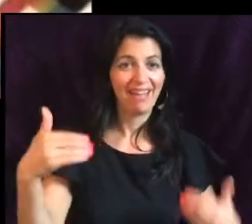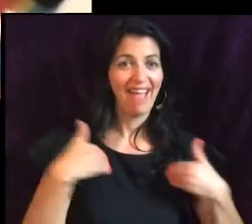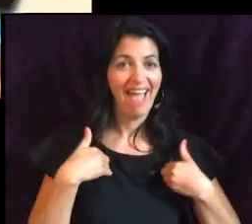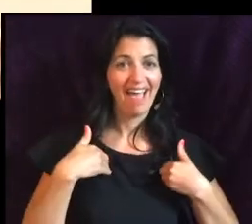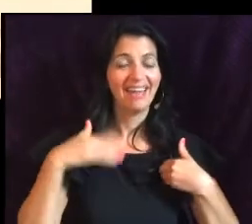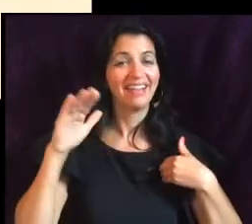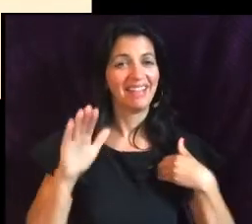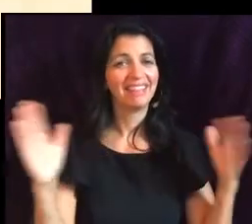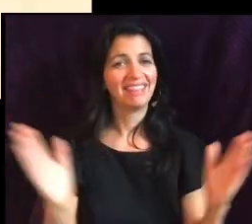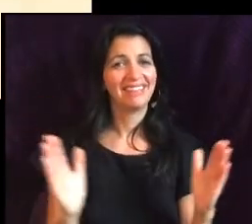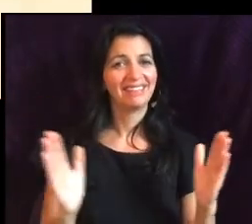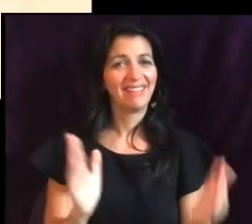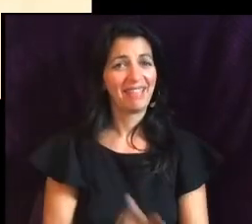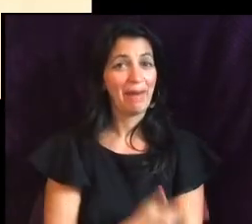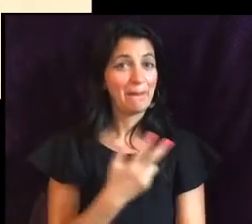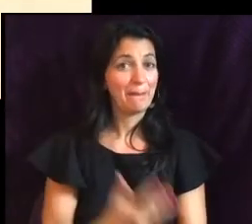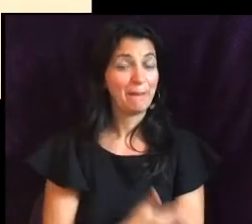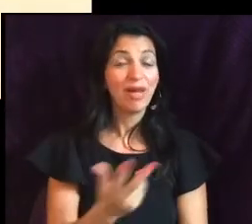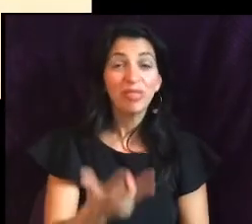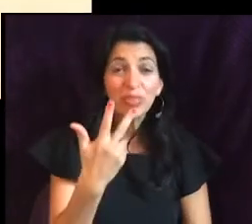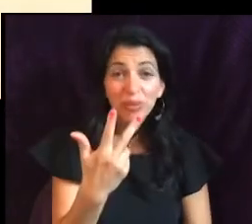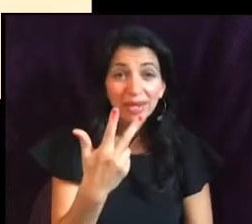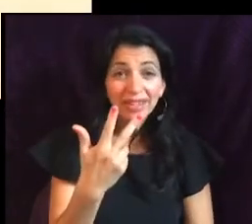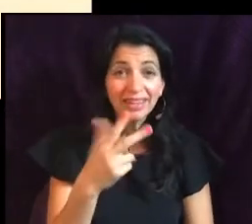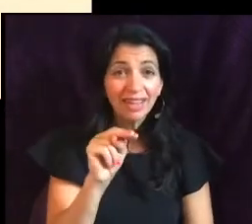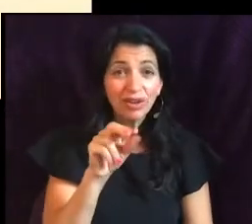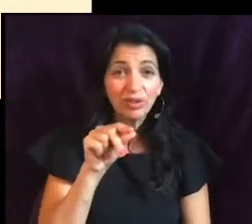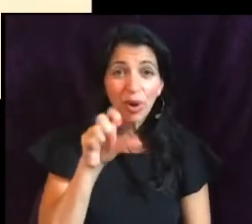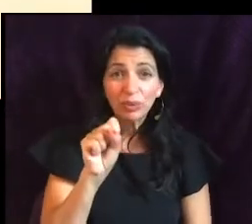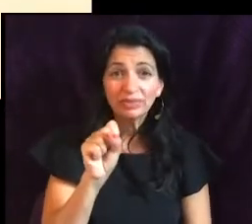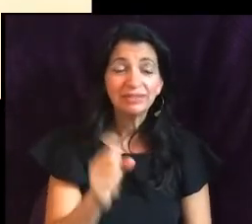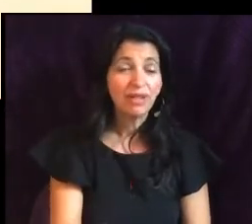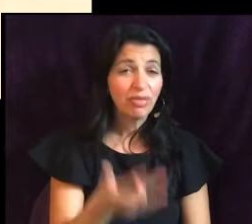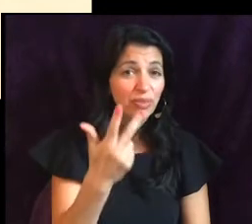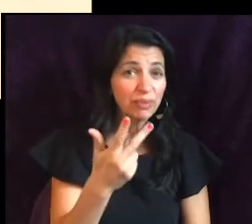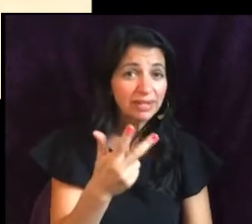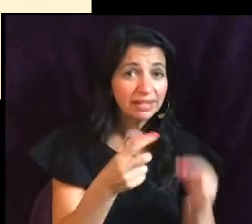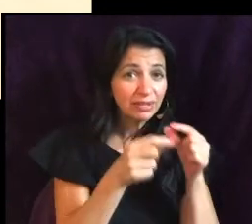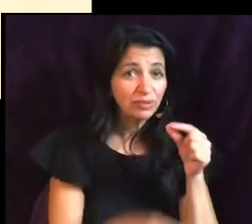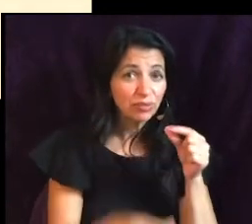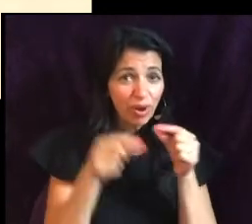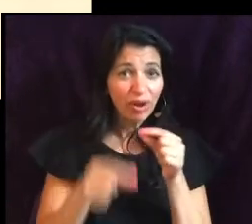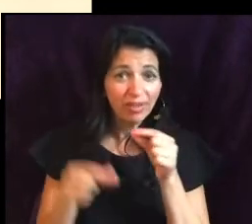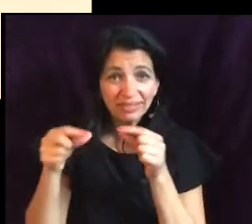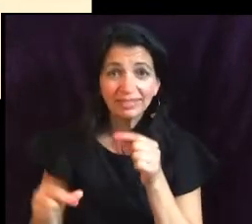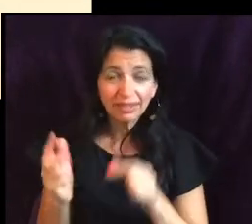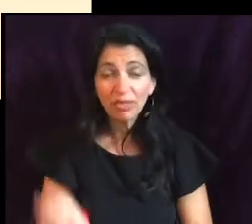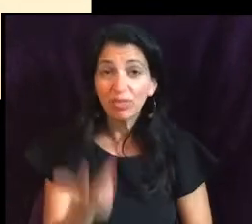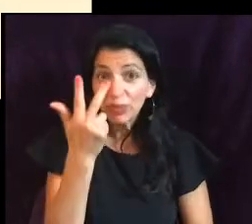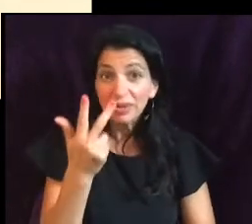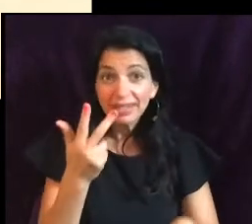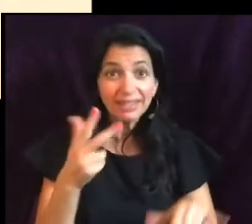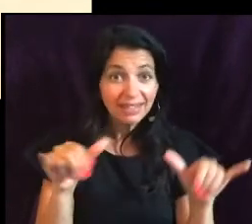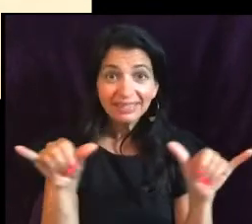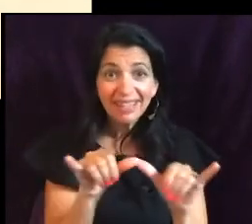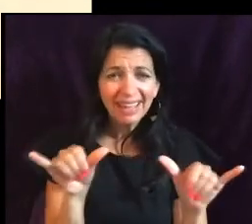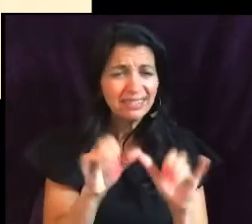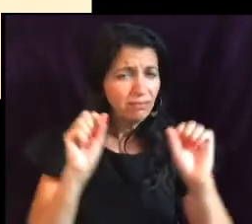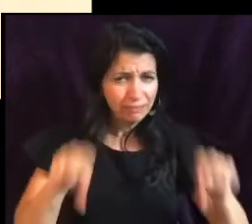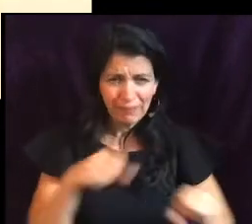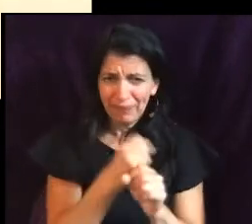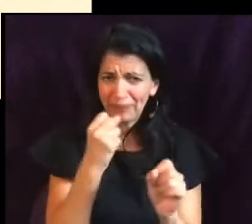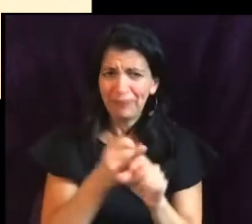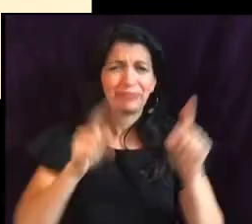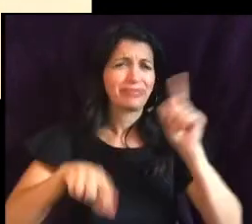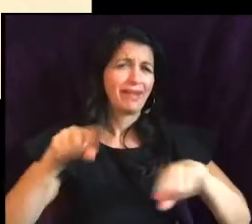Mary had a little lamb. 3 notes, 3 straws, 3 different sizes. And there you have it. You can make all sorts